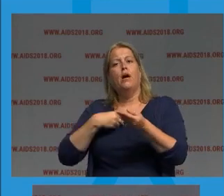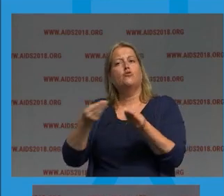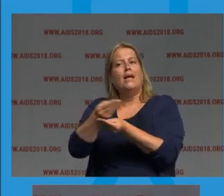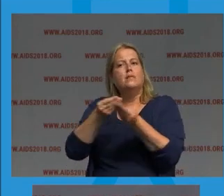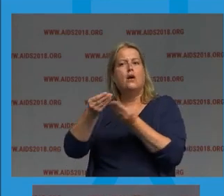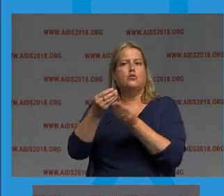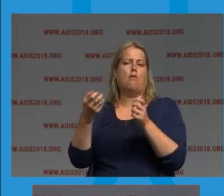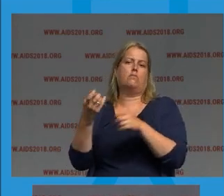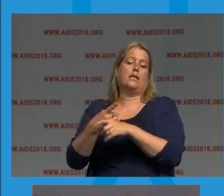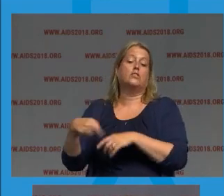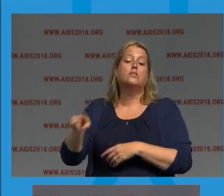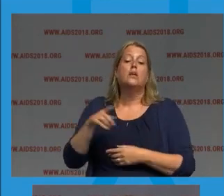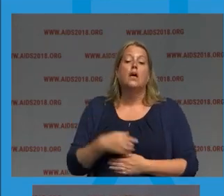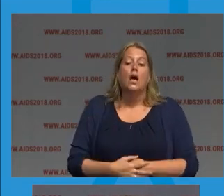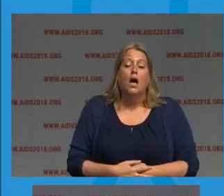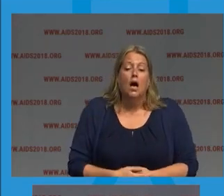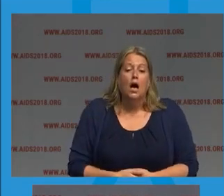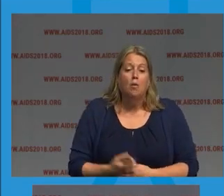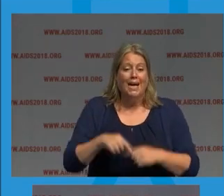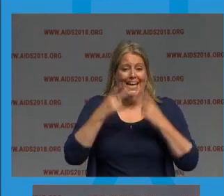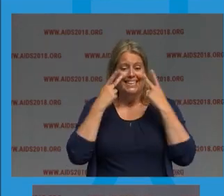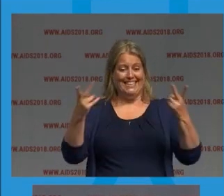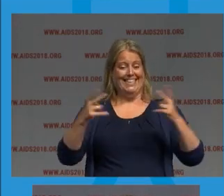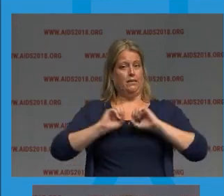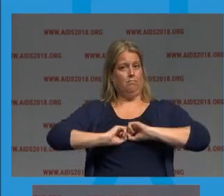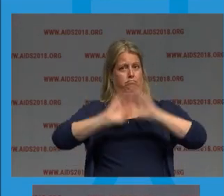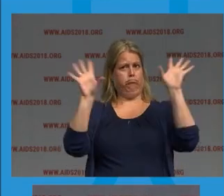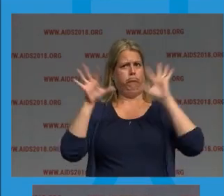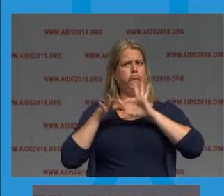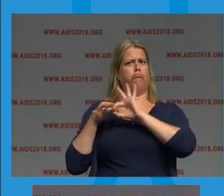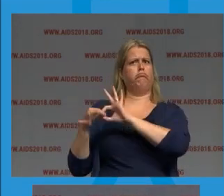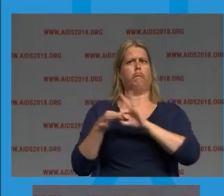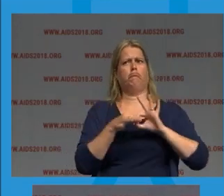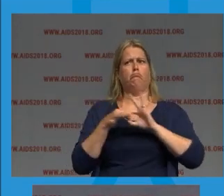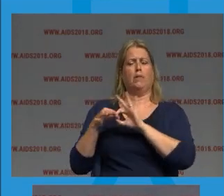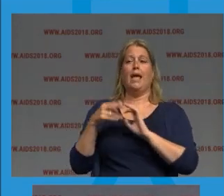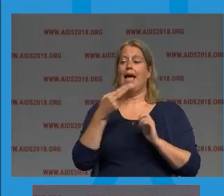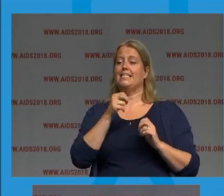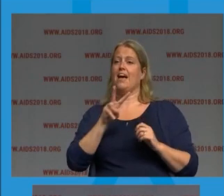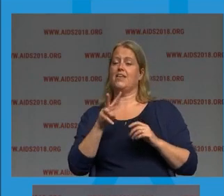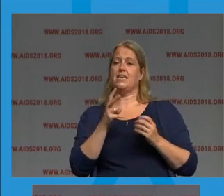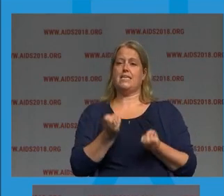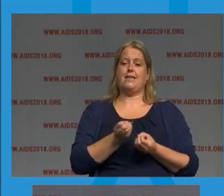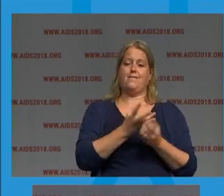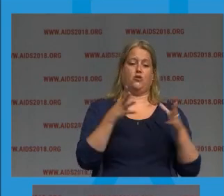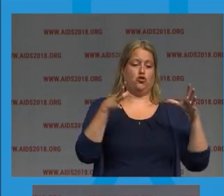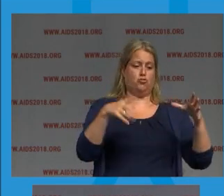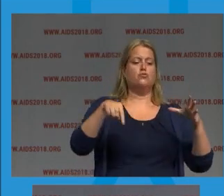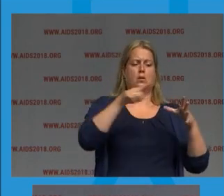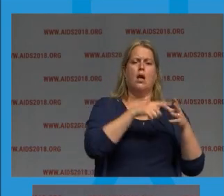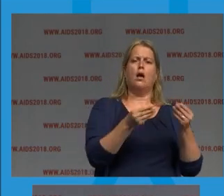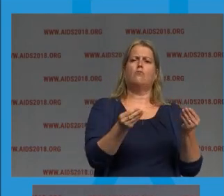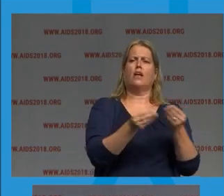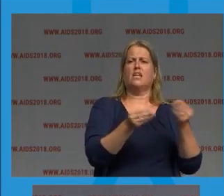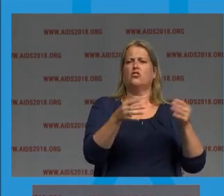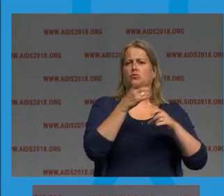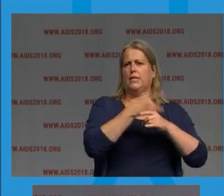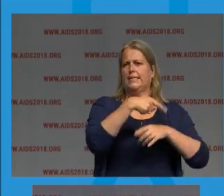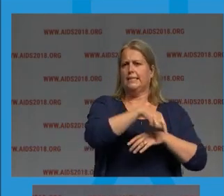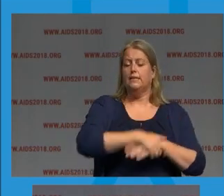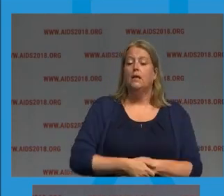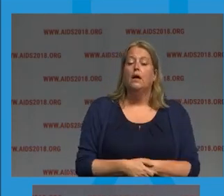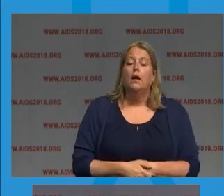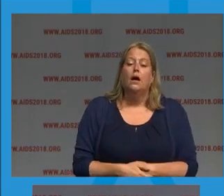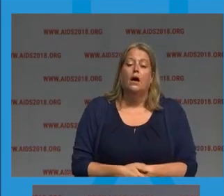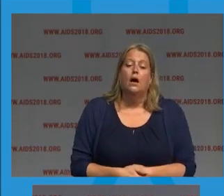can see is this clear association with prevalent HIV infections among those that do report transactional sex. And